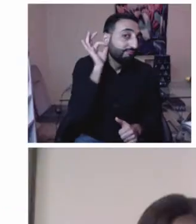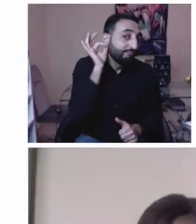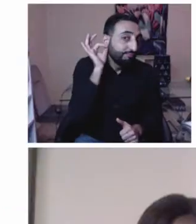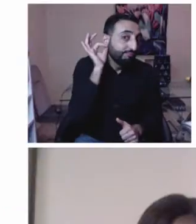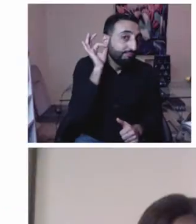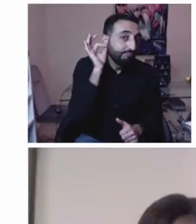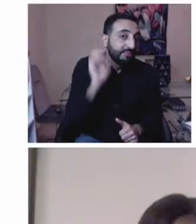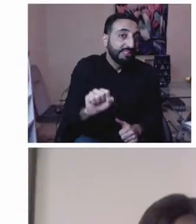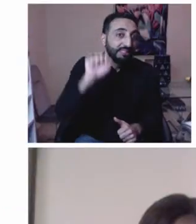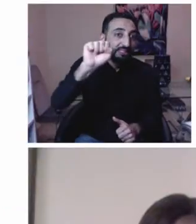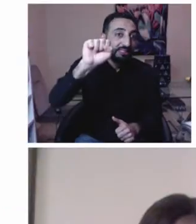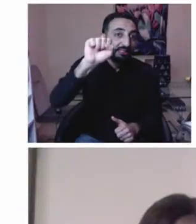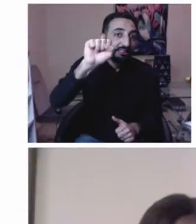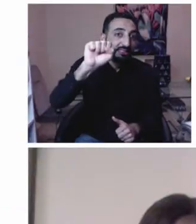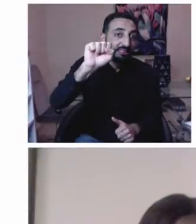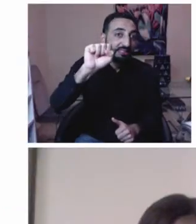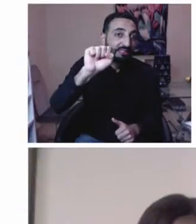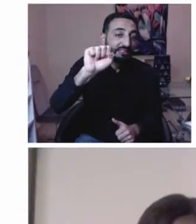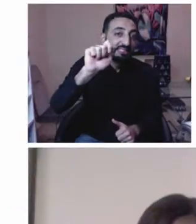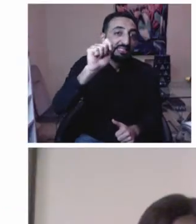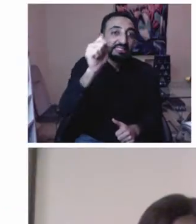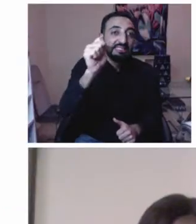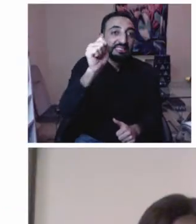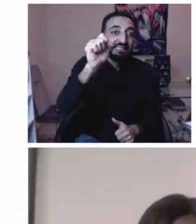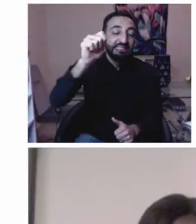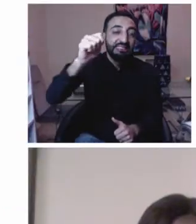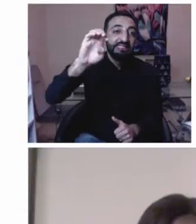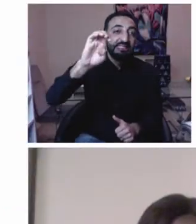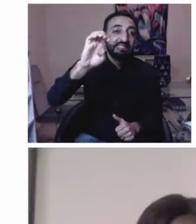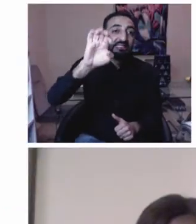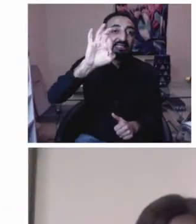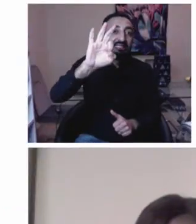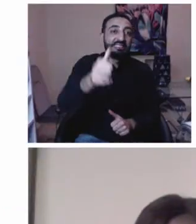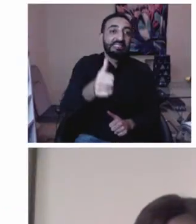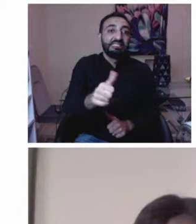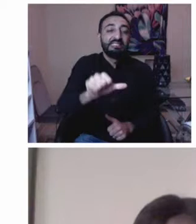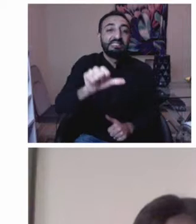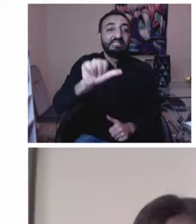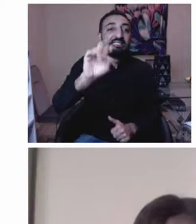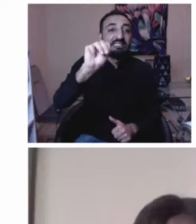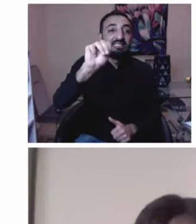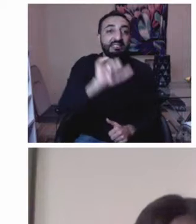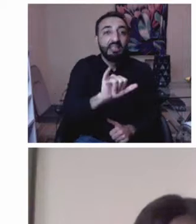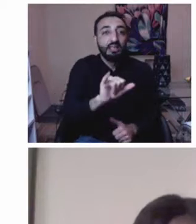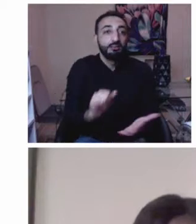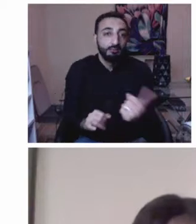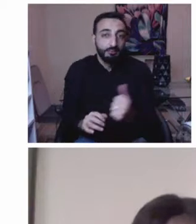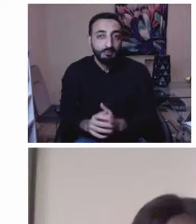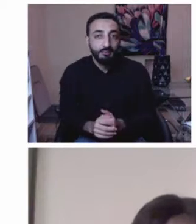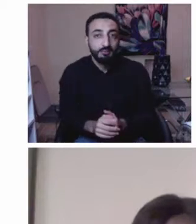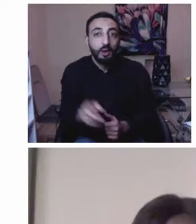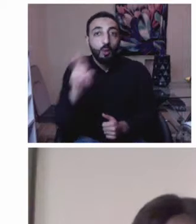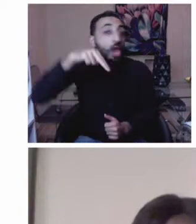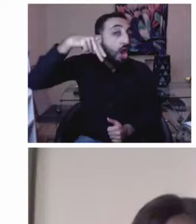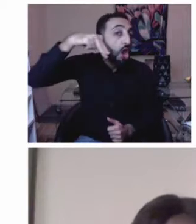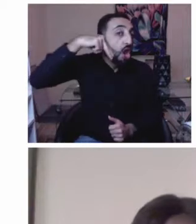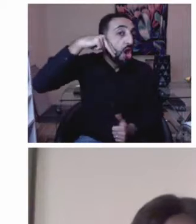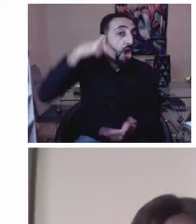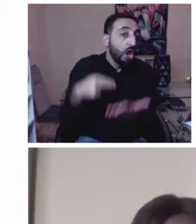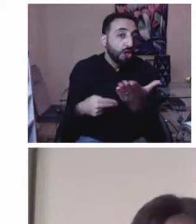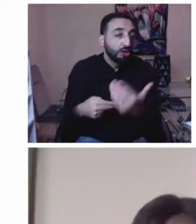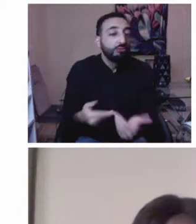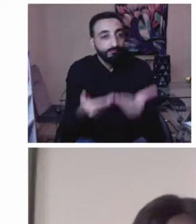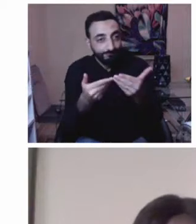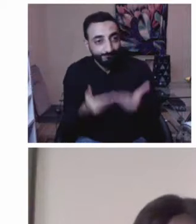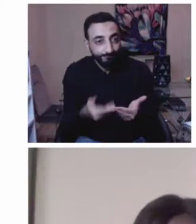Nigeria, and also the Global Partnership for the Prevention of Armed Conflict, as well as Ms. Christina Zetterlund,